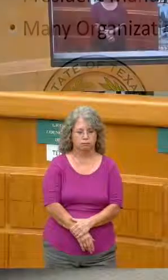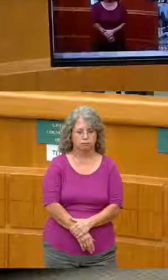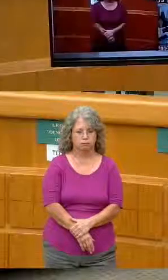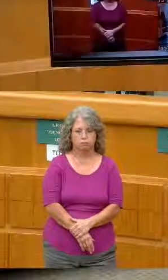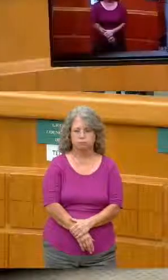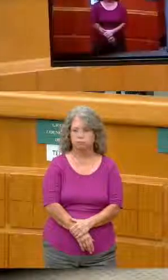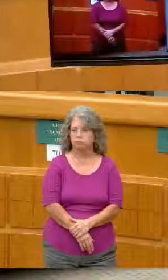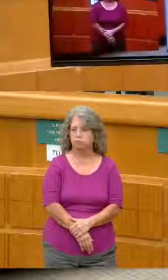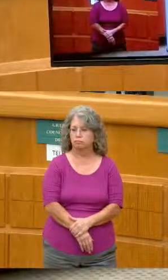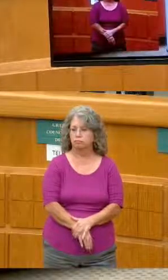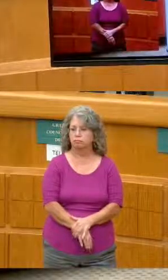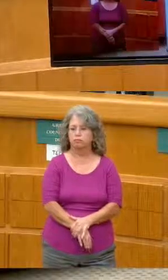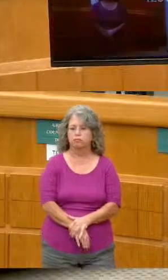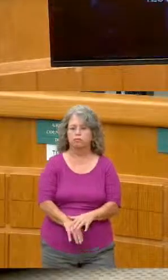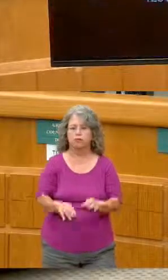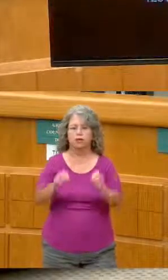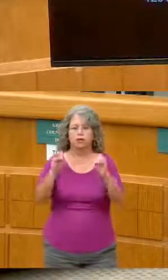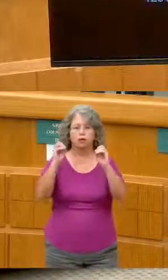contagios.